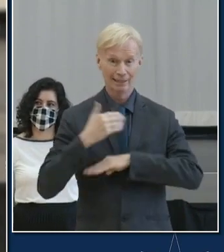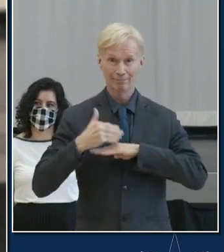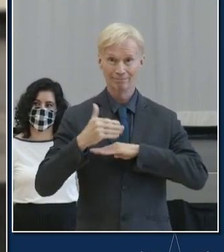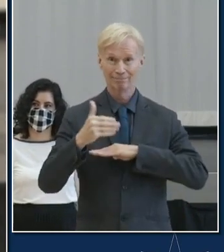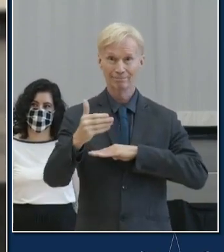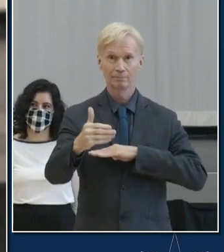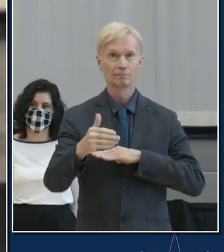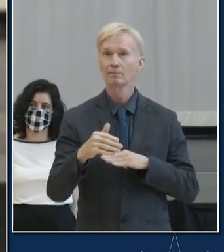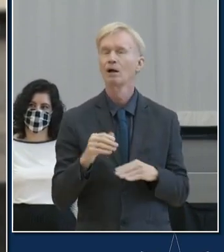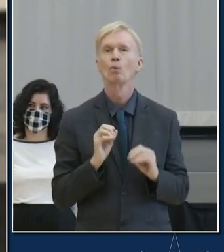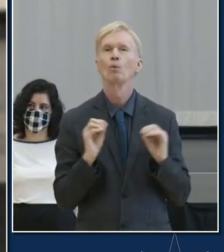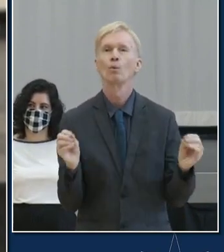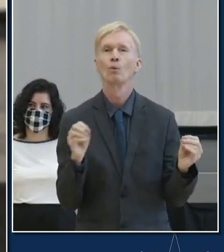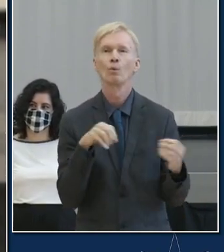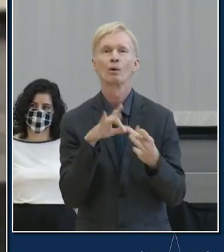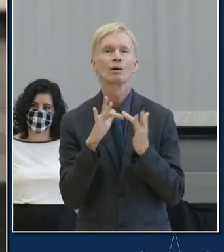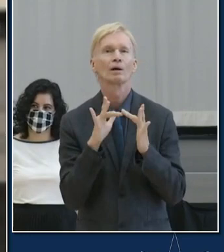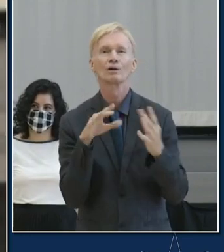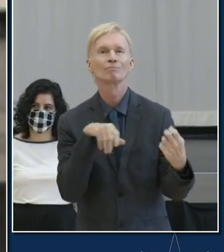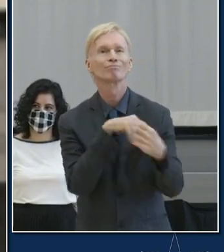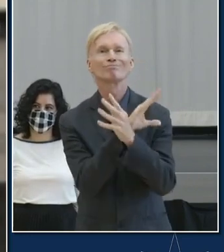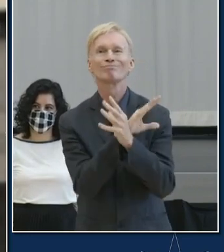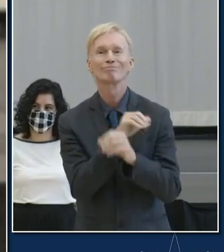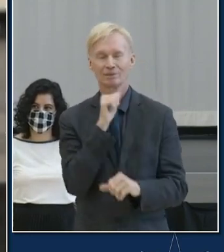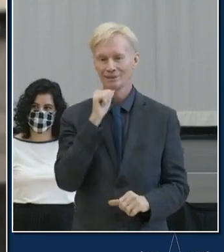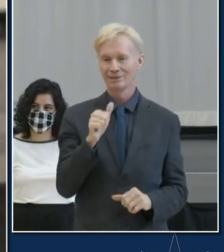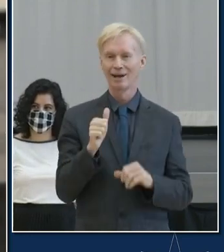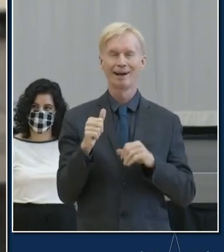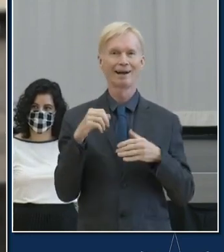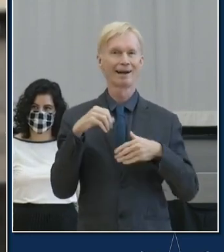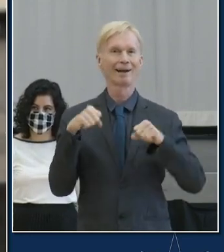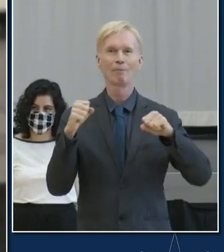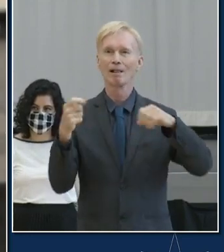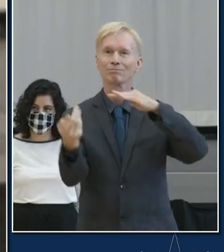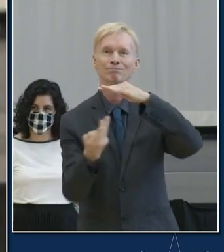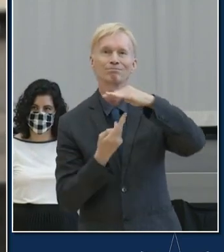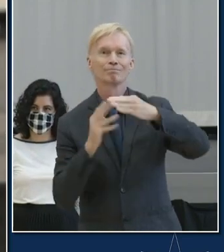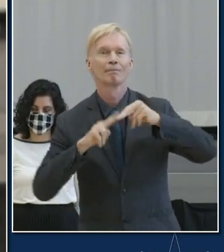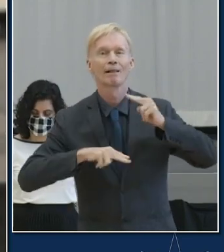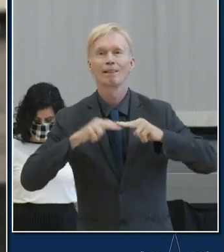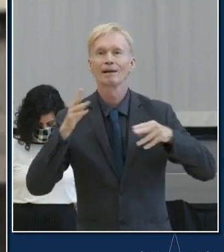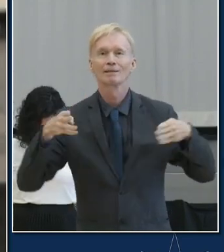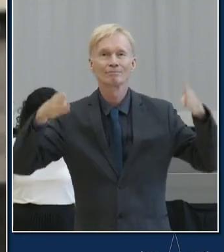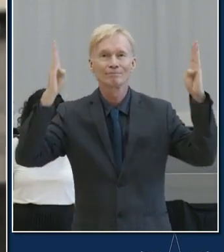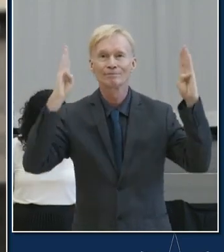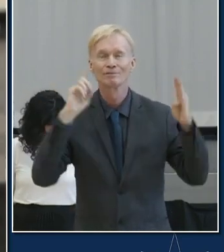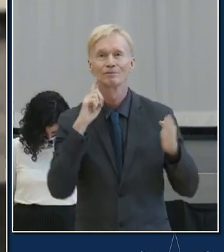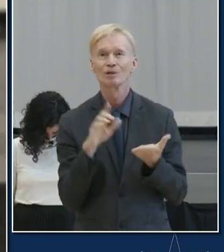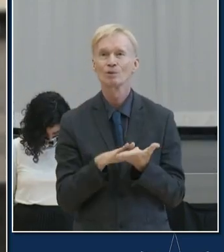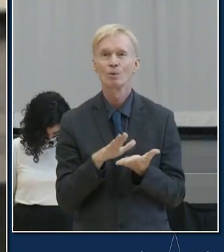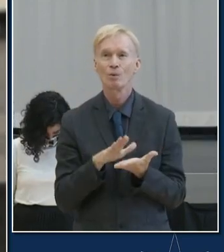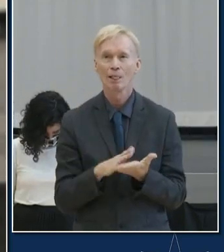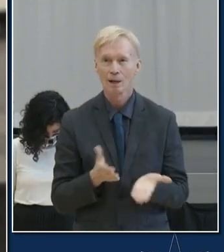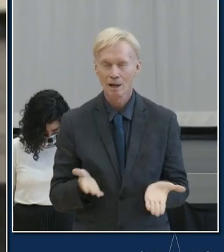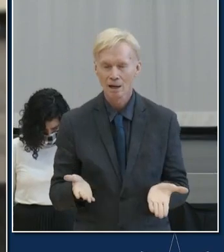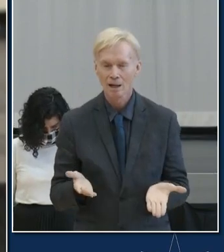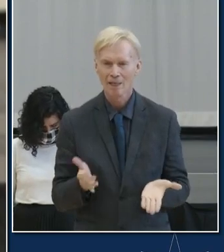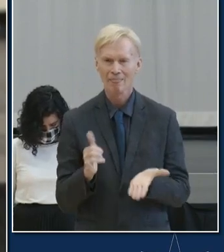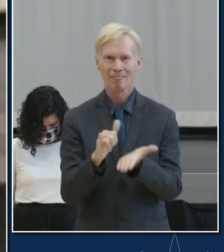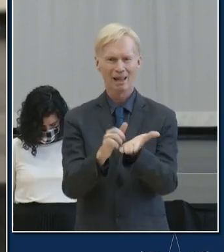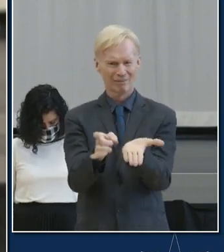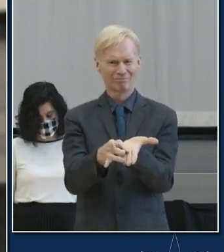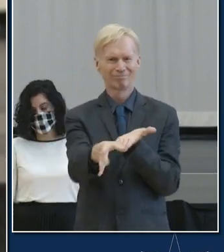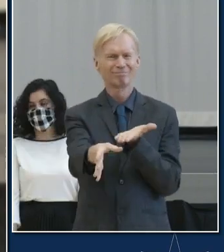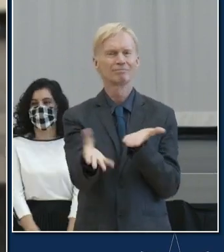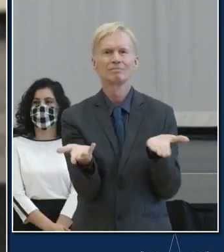didn't connect, weren't on remotely, weren't coming to school in person. We do a disservice